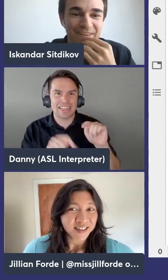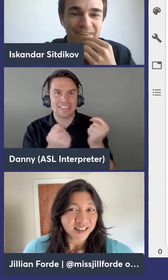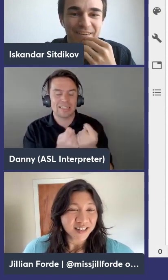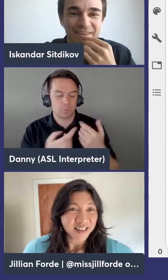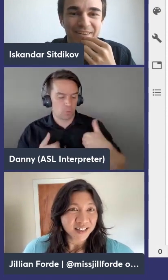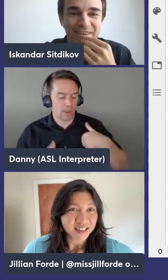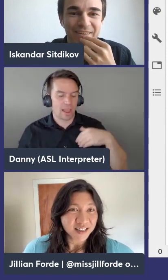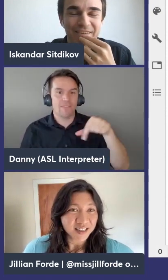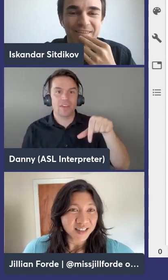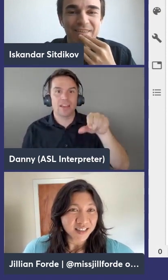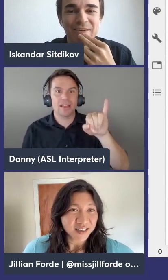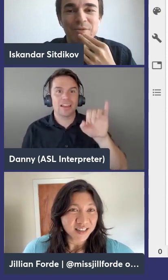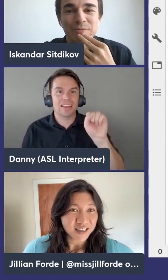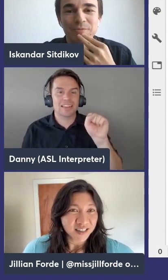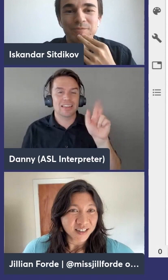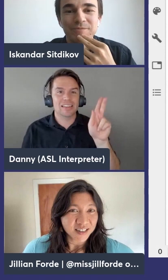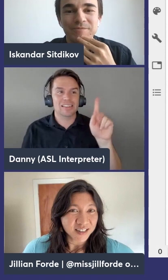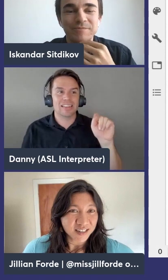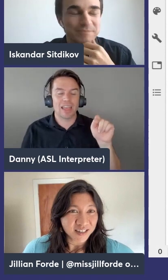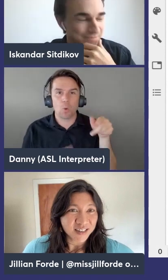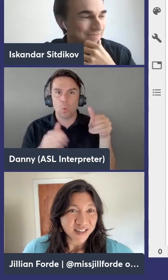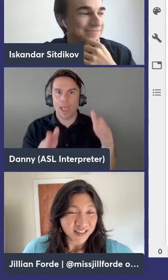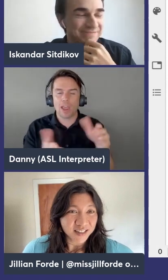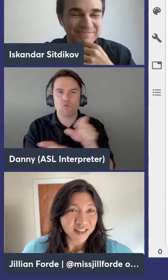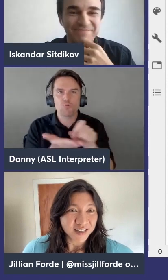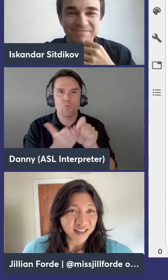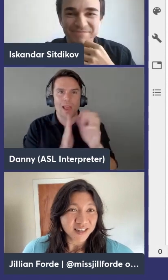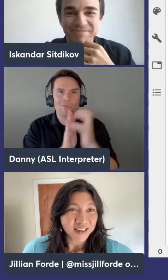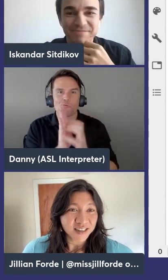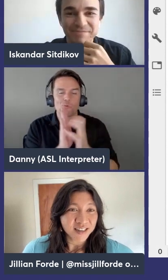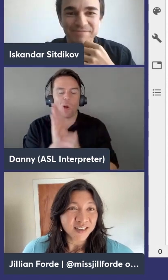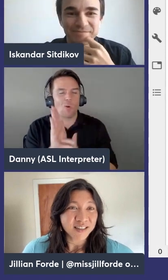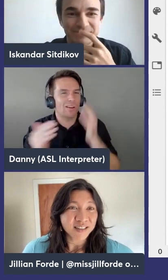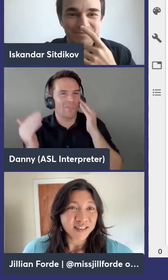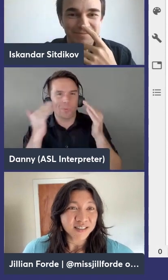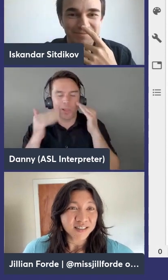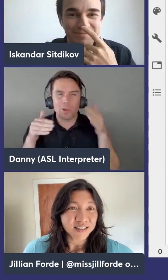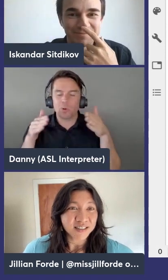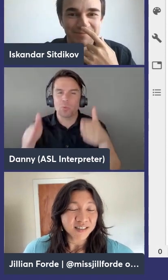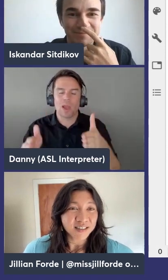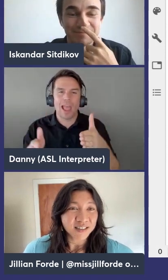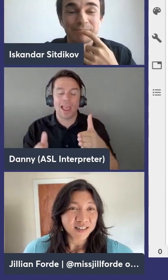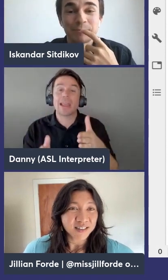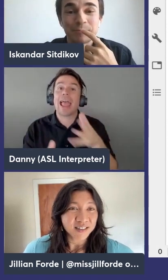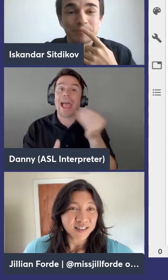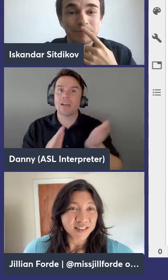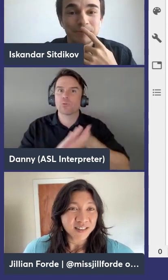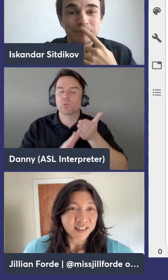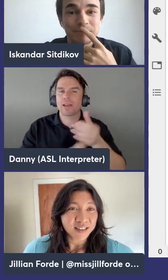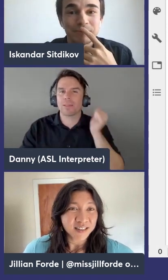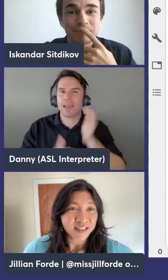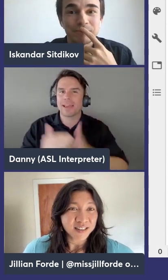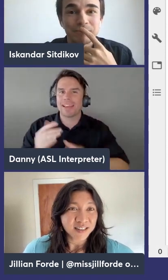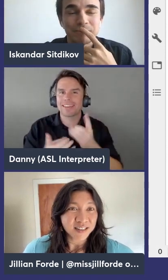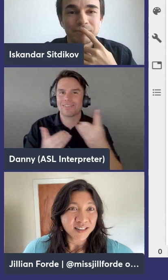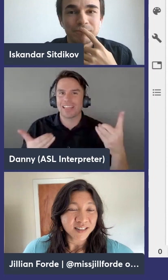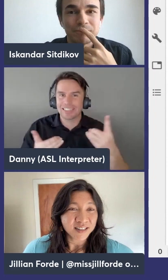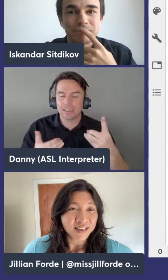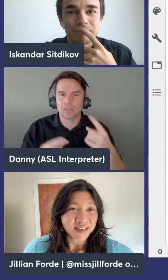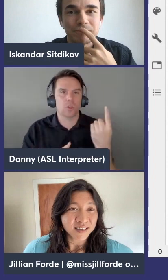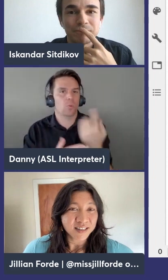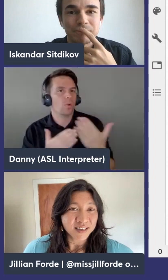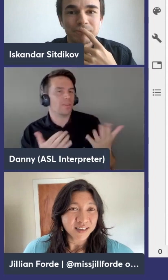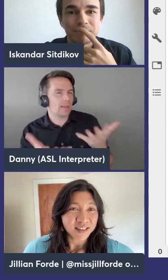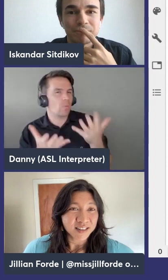their code in the familiar Qiskit framework and run on these Braket backend devices. One thing I wanted to flag is that when you see